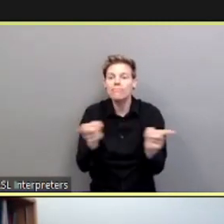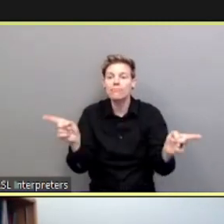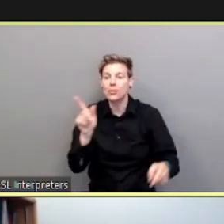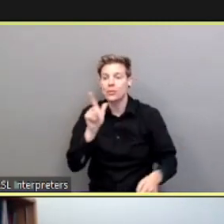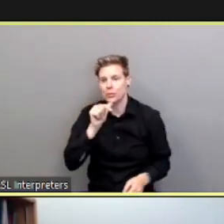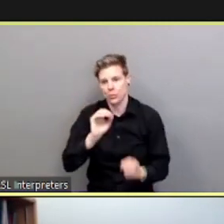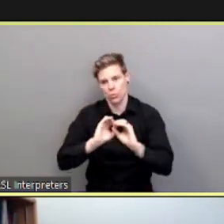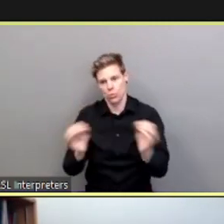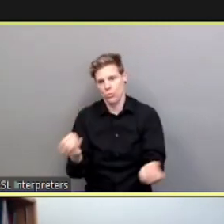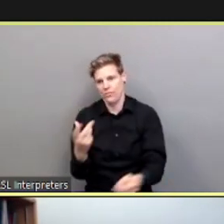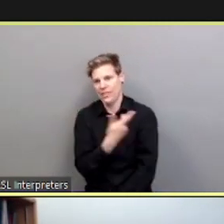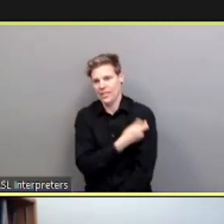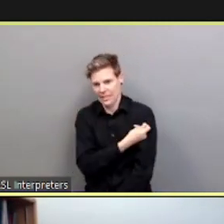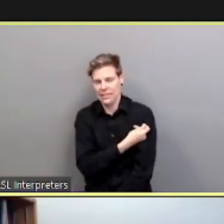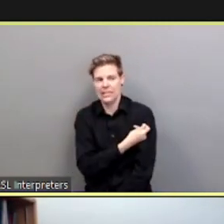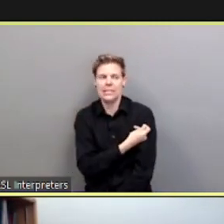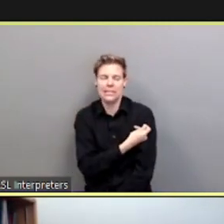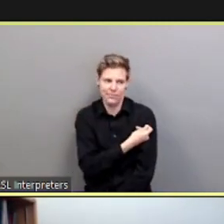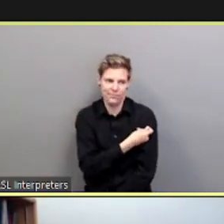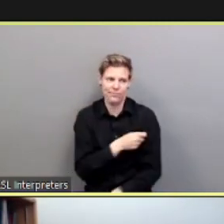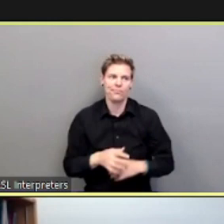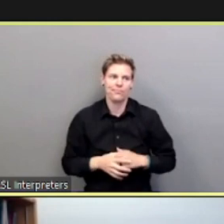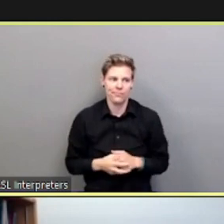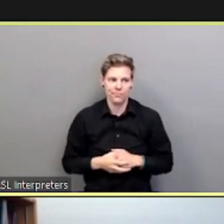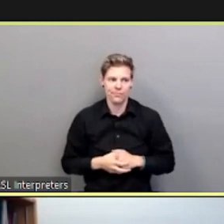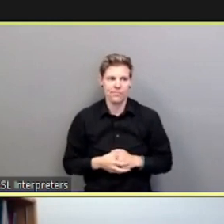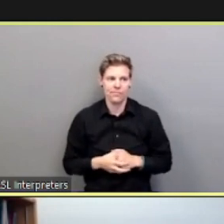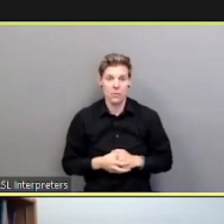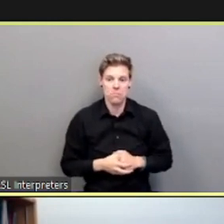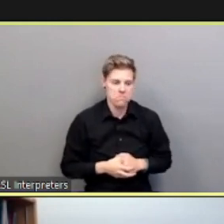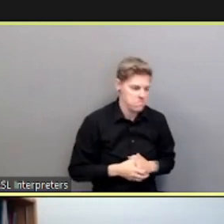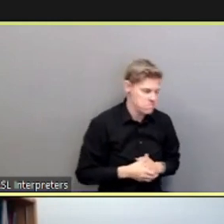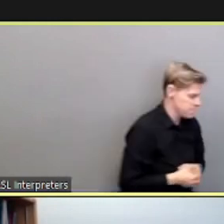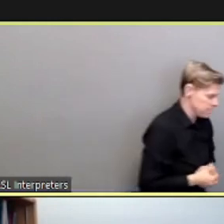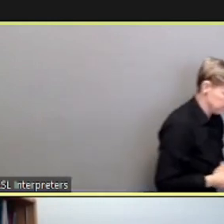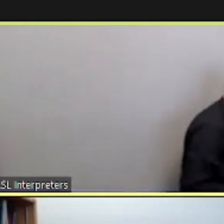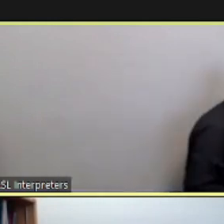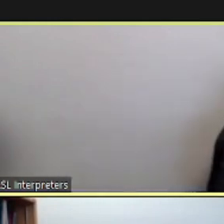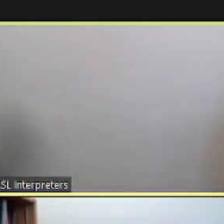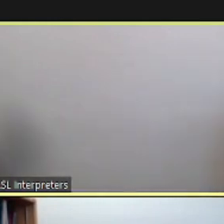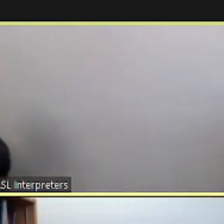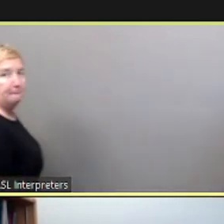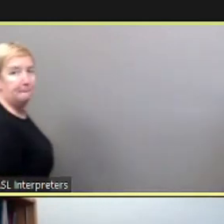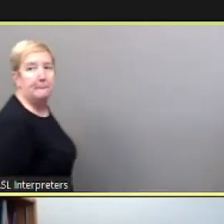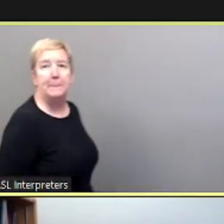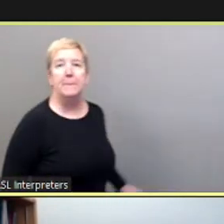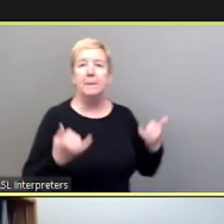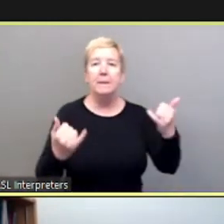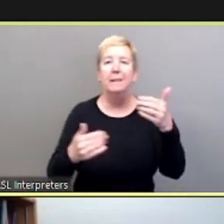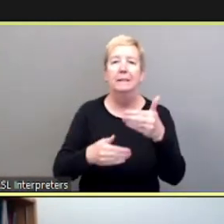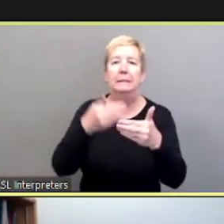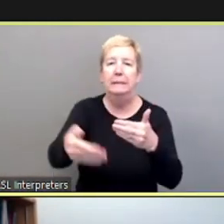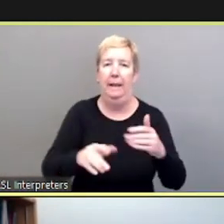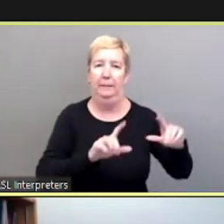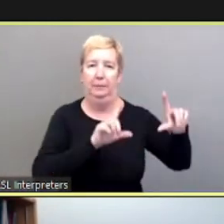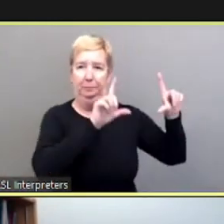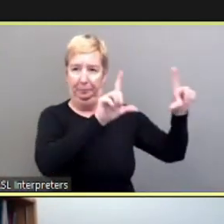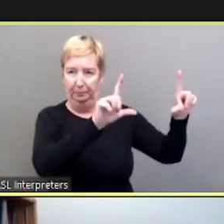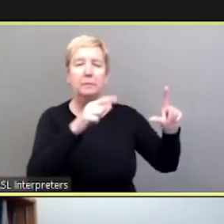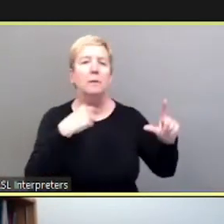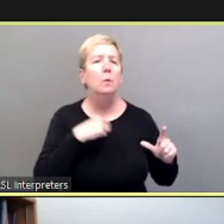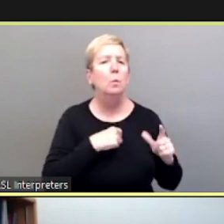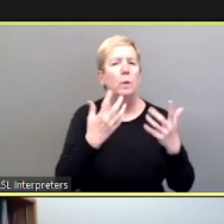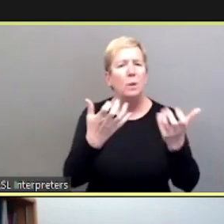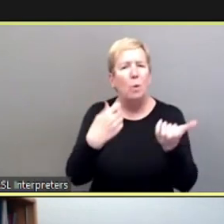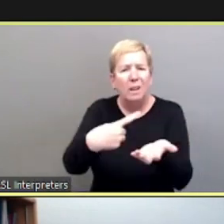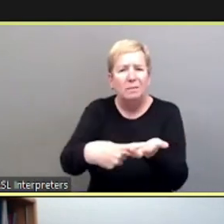unvaccinated individuals. Let's go ahead and move to the next slide. So we wanted to talk a little